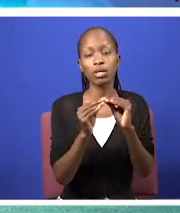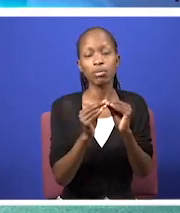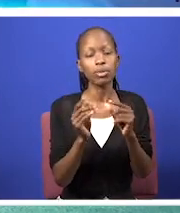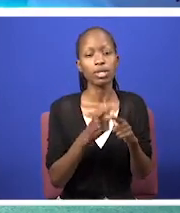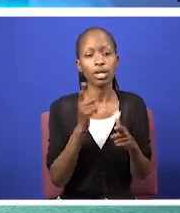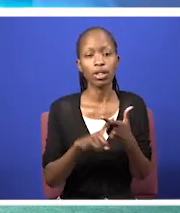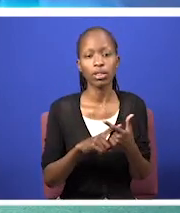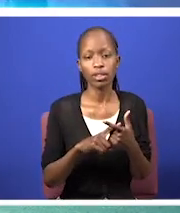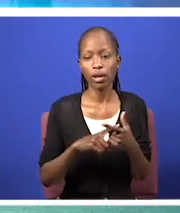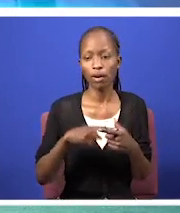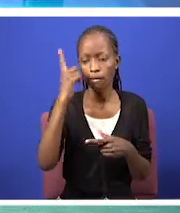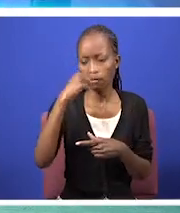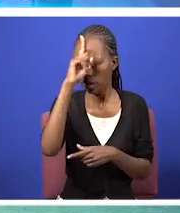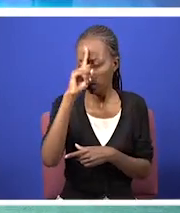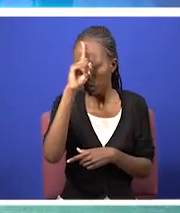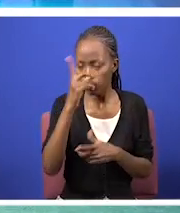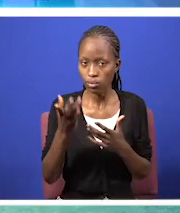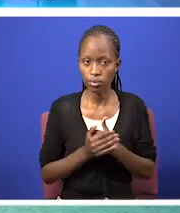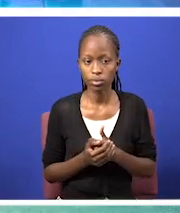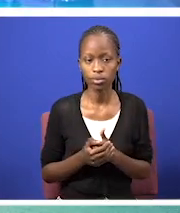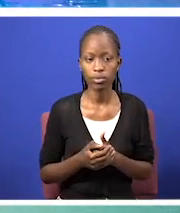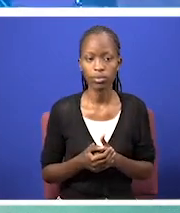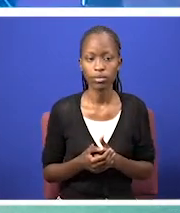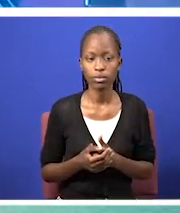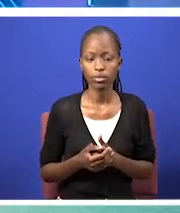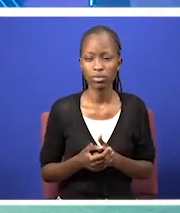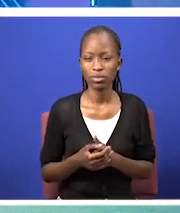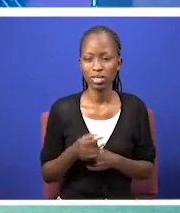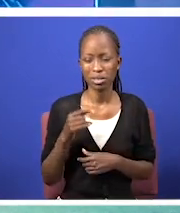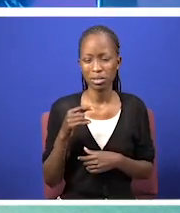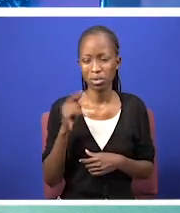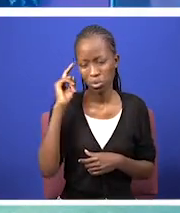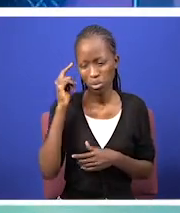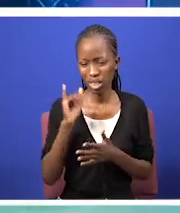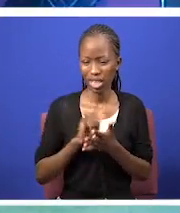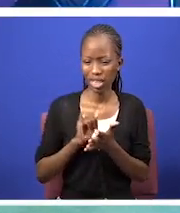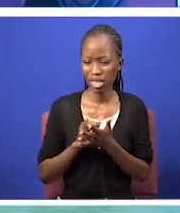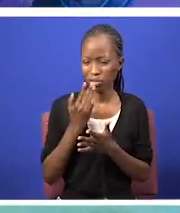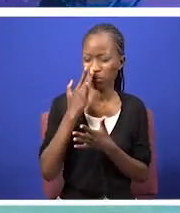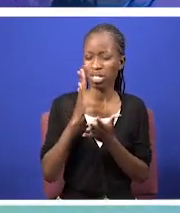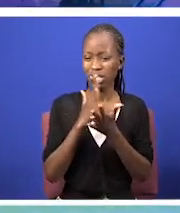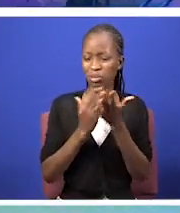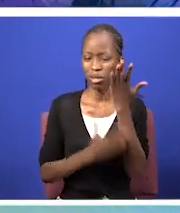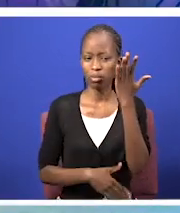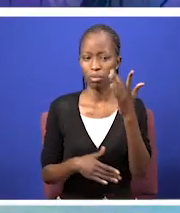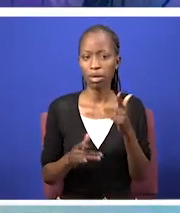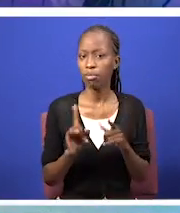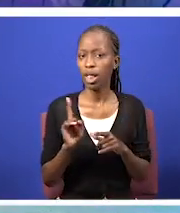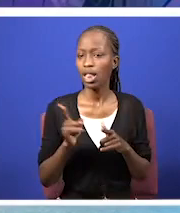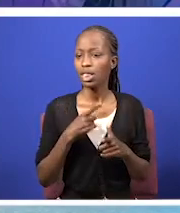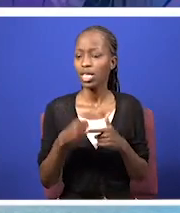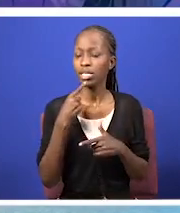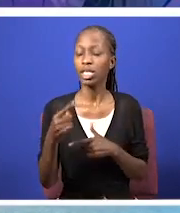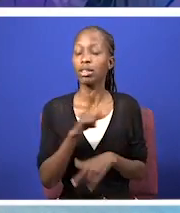and scrunches up their face, puts their back up and looks as if something is smelling in the room and saying that, oh,